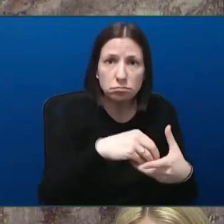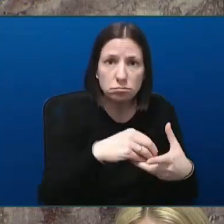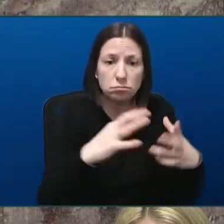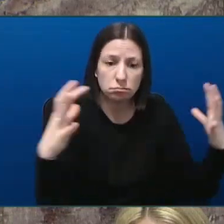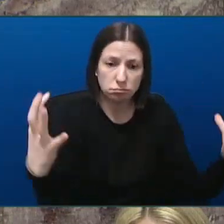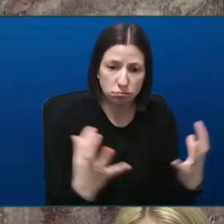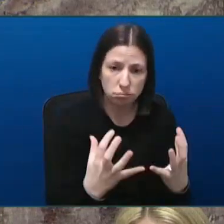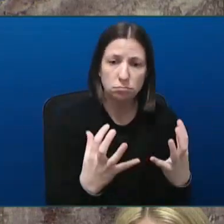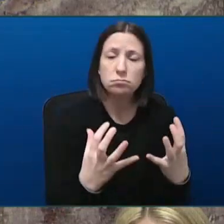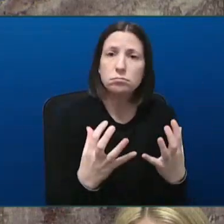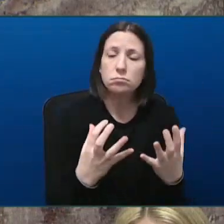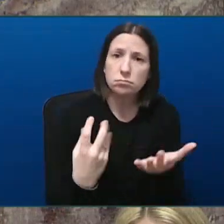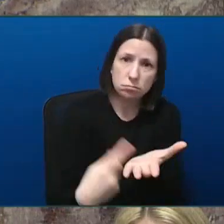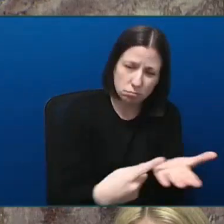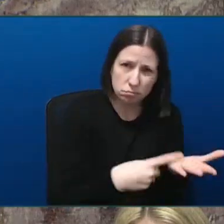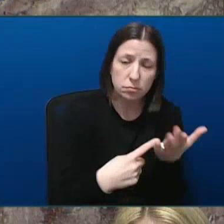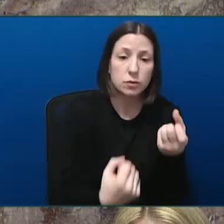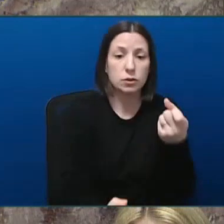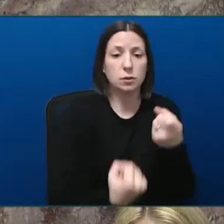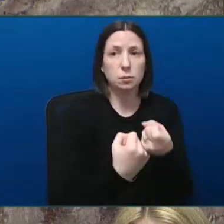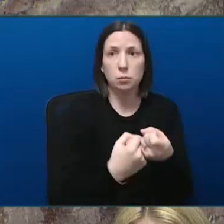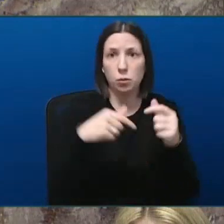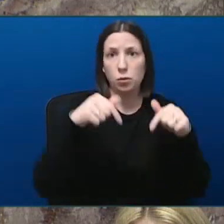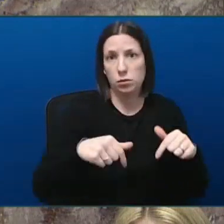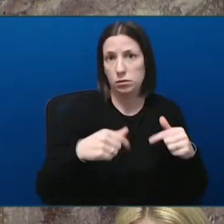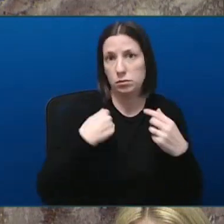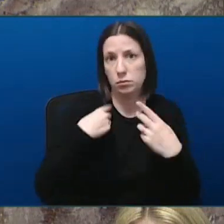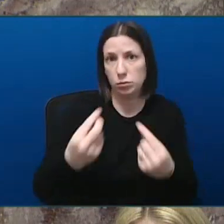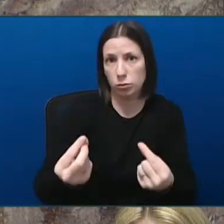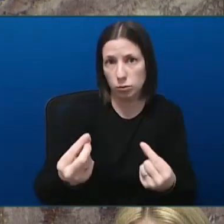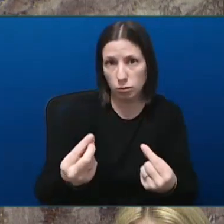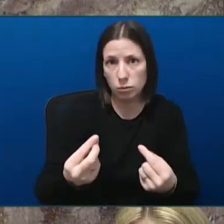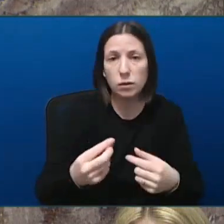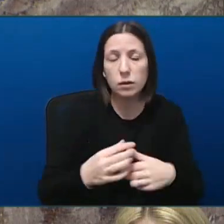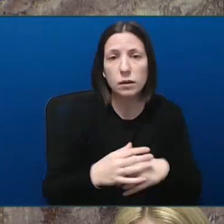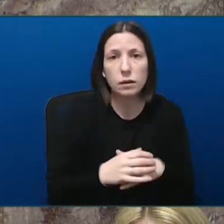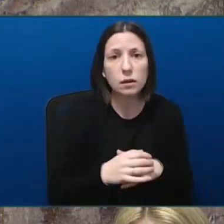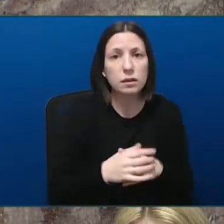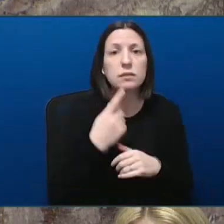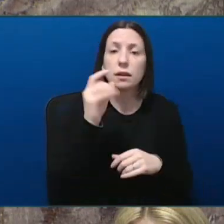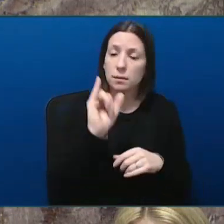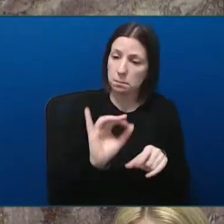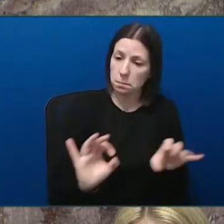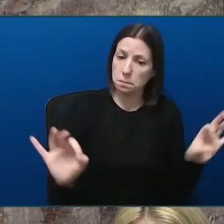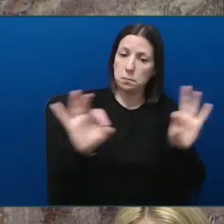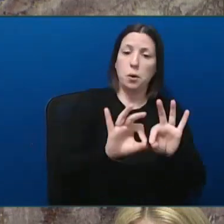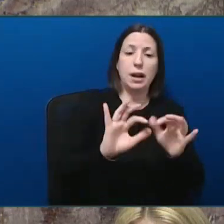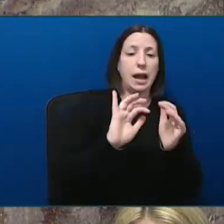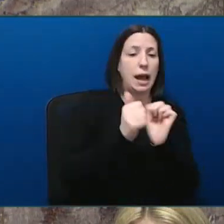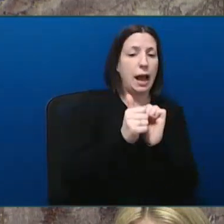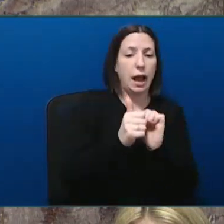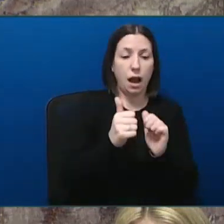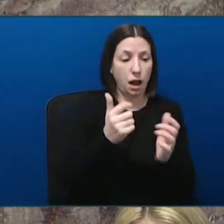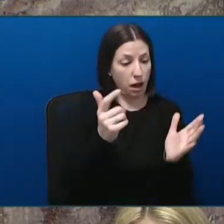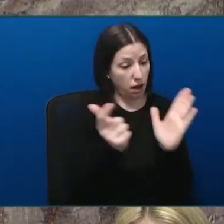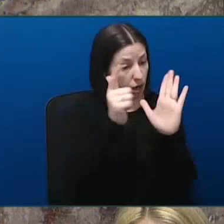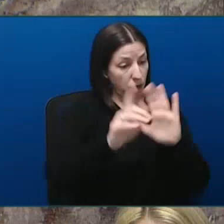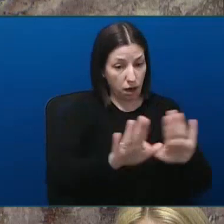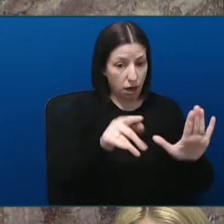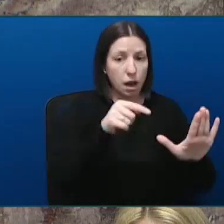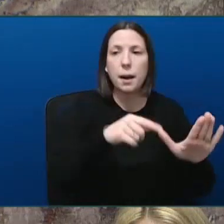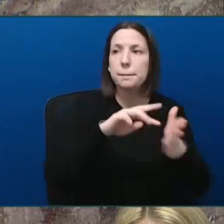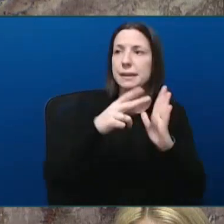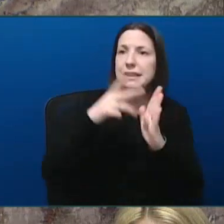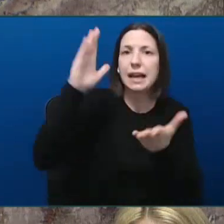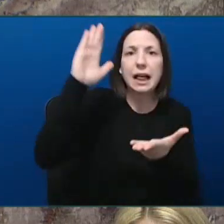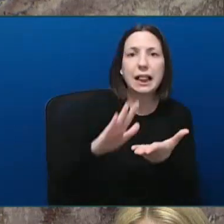space have supported as an important way, as an important mechanism to reduce fear and stigma so that we can